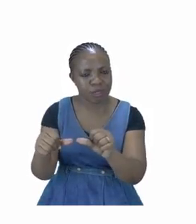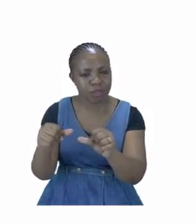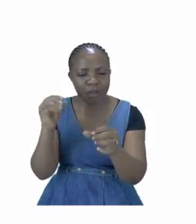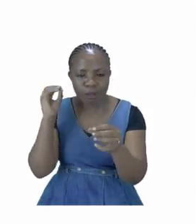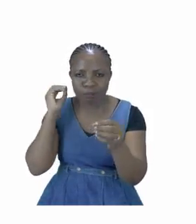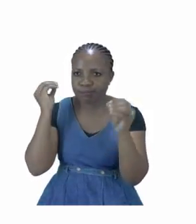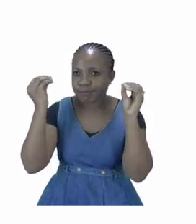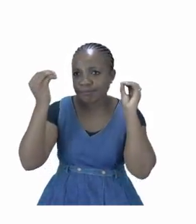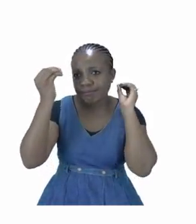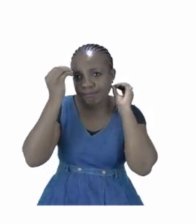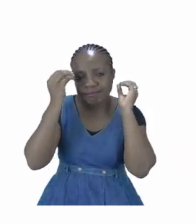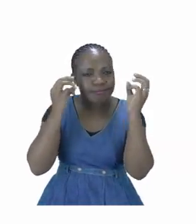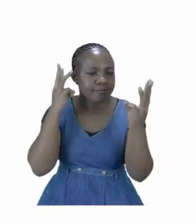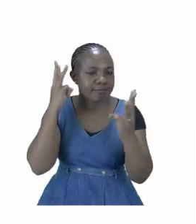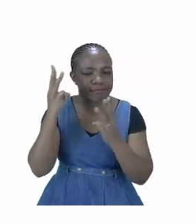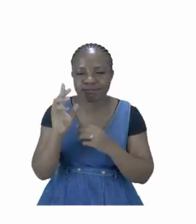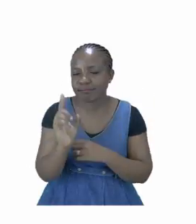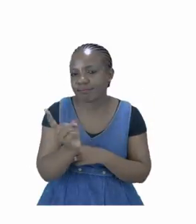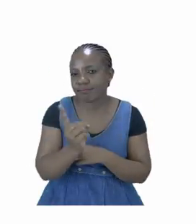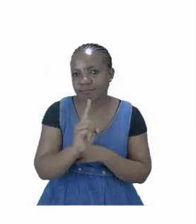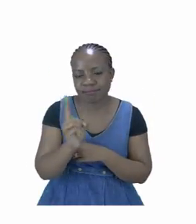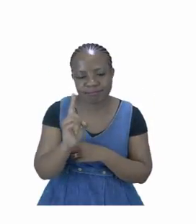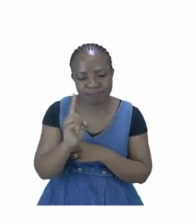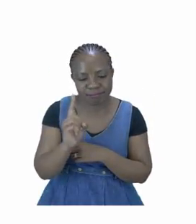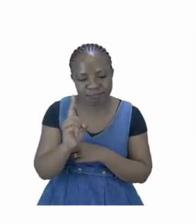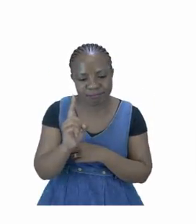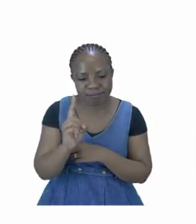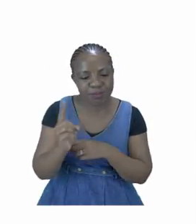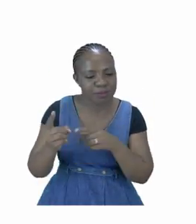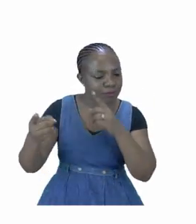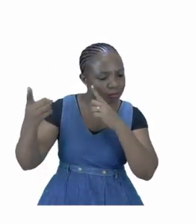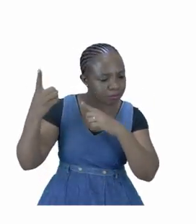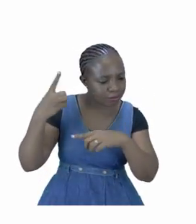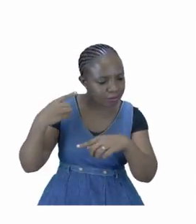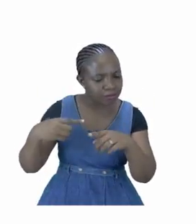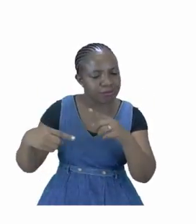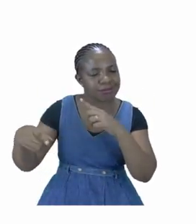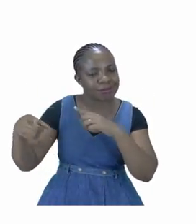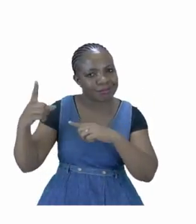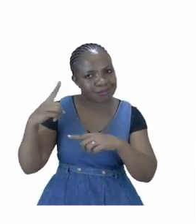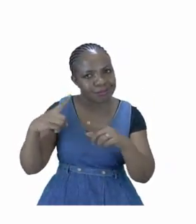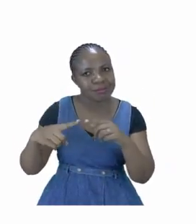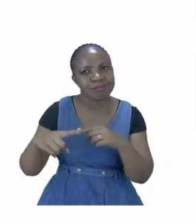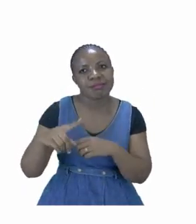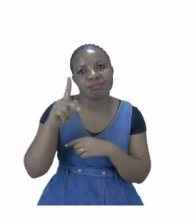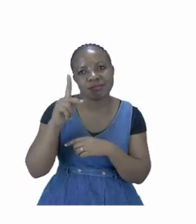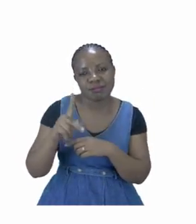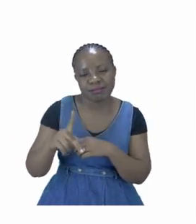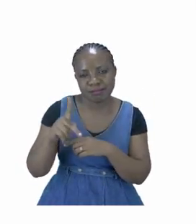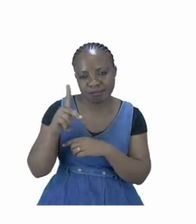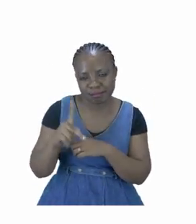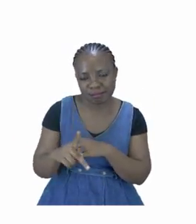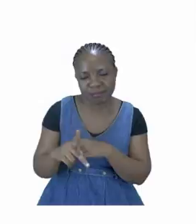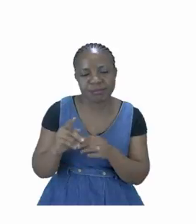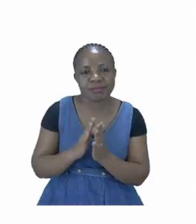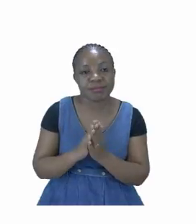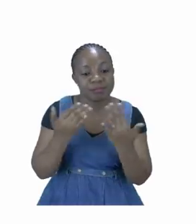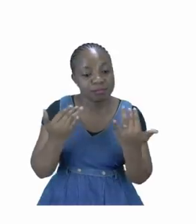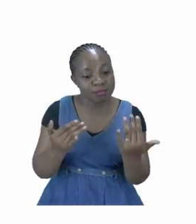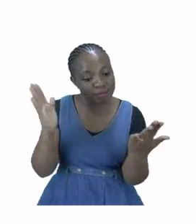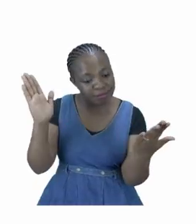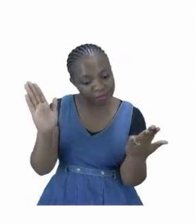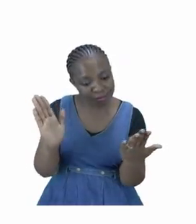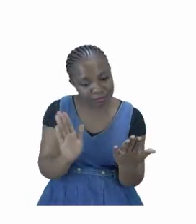get lost. You can always start again. Now, let us turn to page